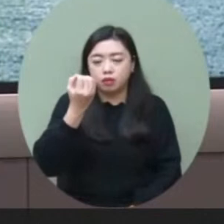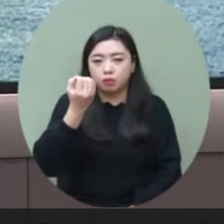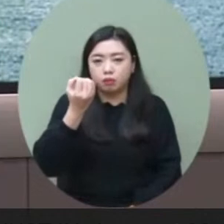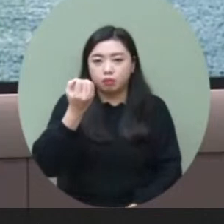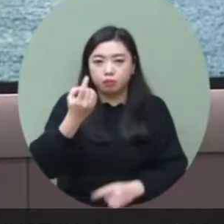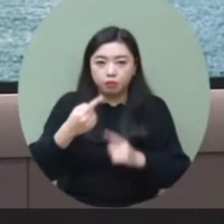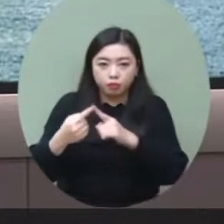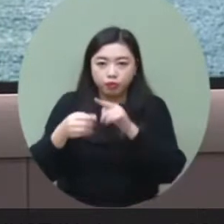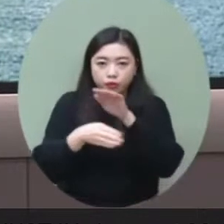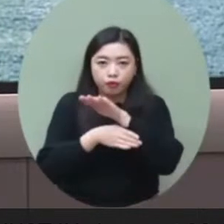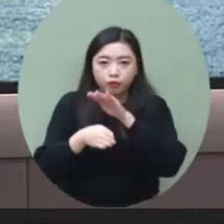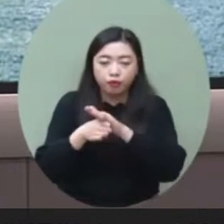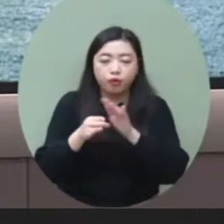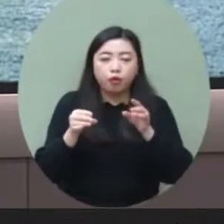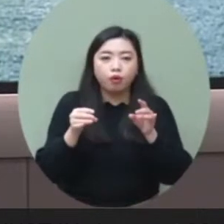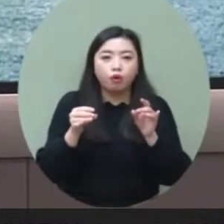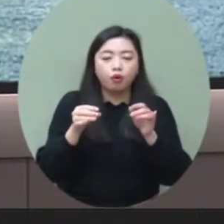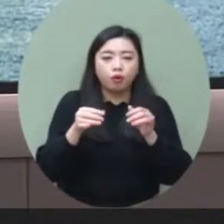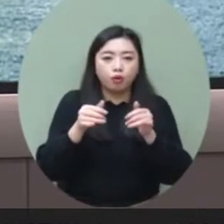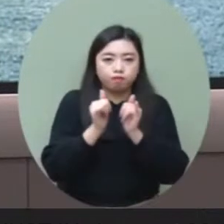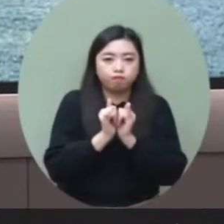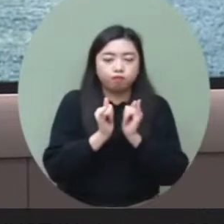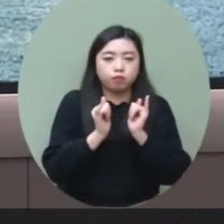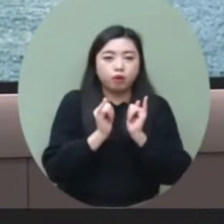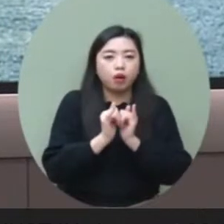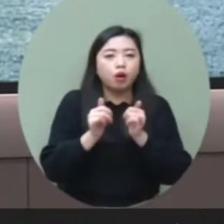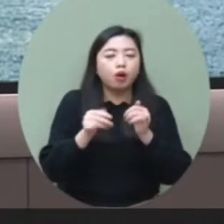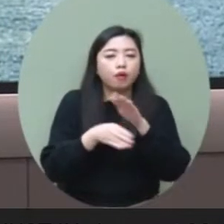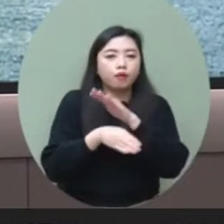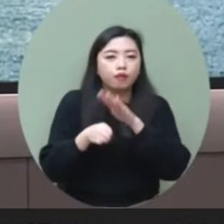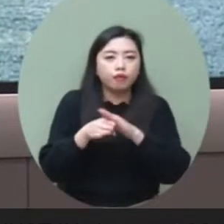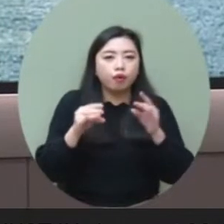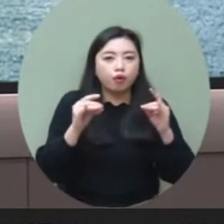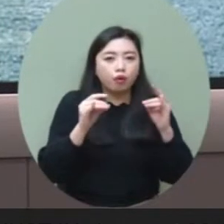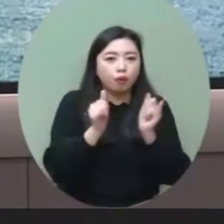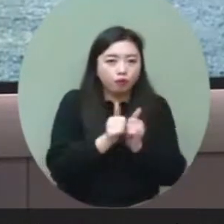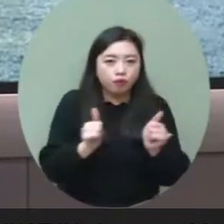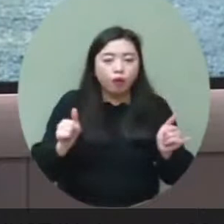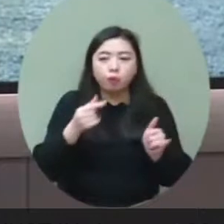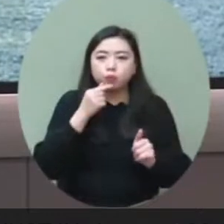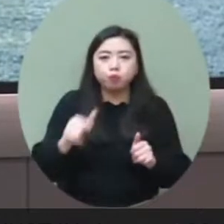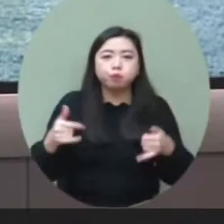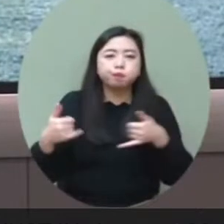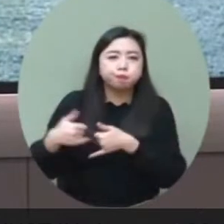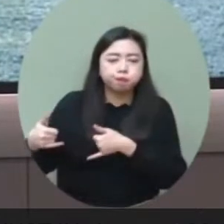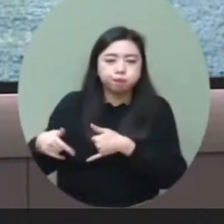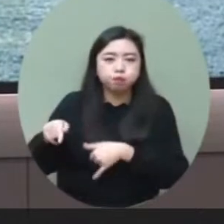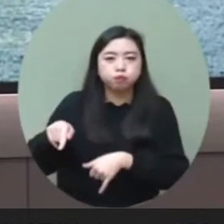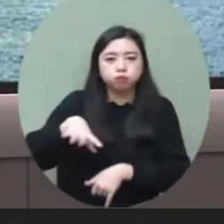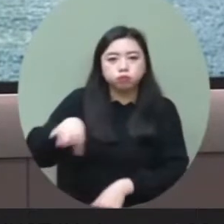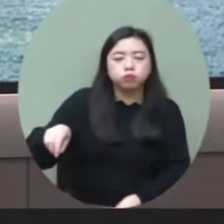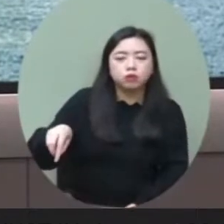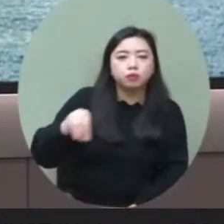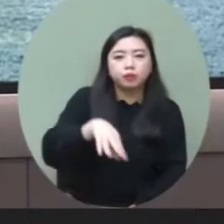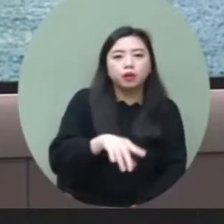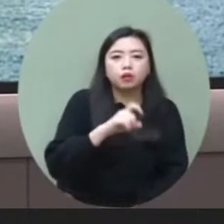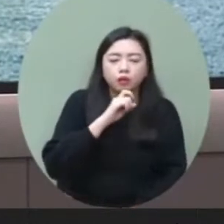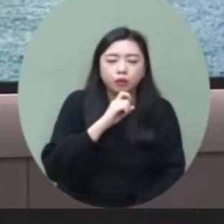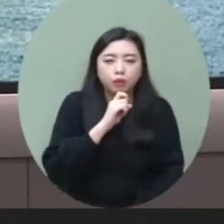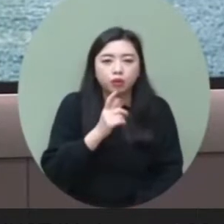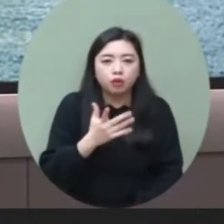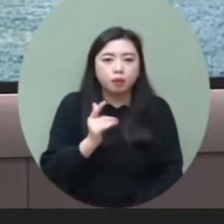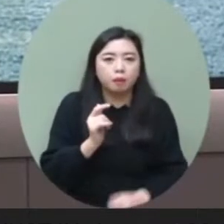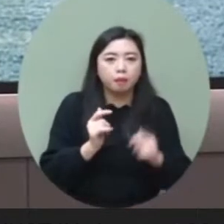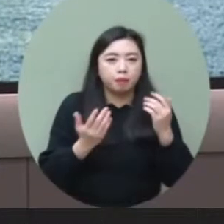the screening. Some 30 patients in the same ward are classified as close contacts. And so